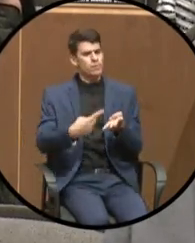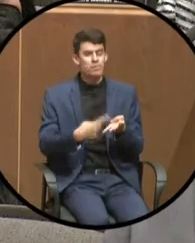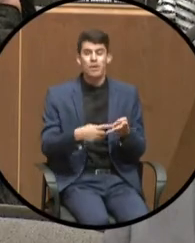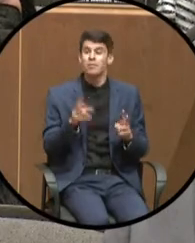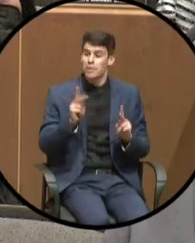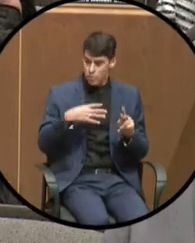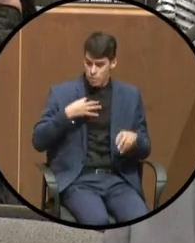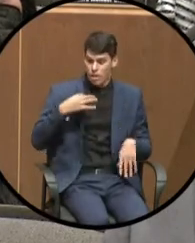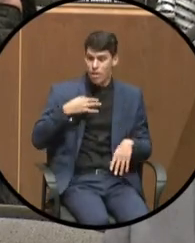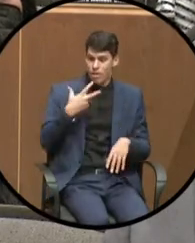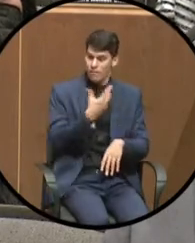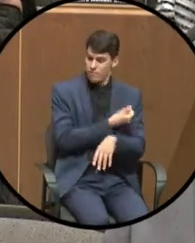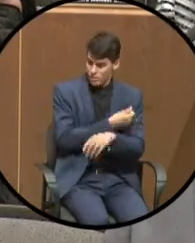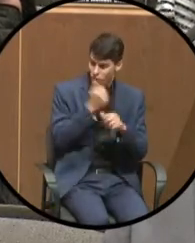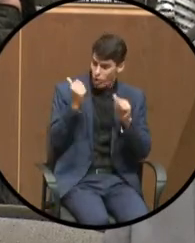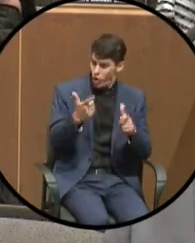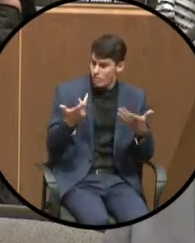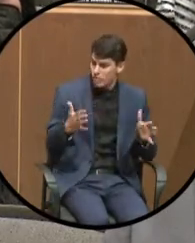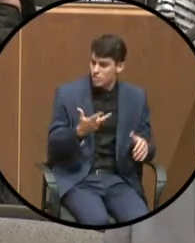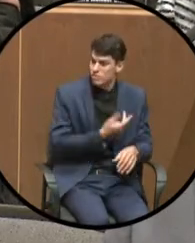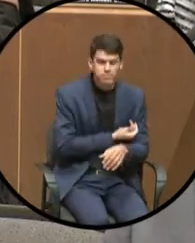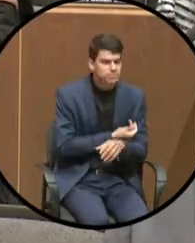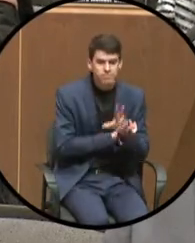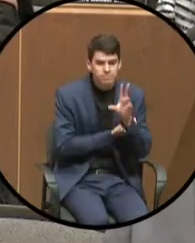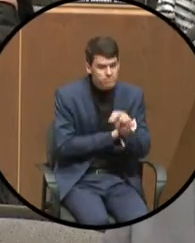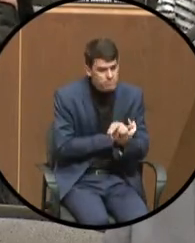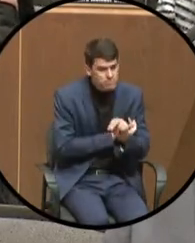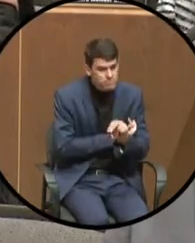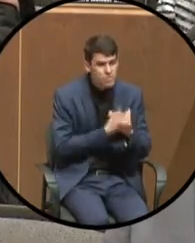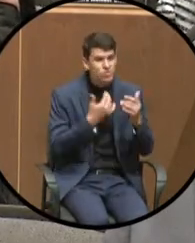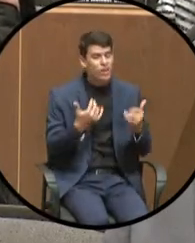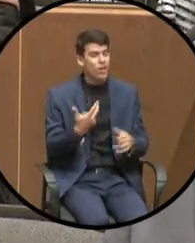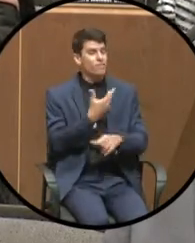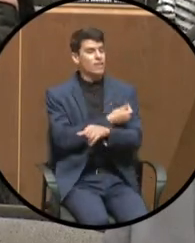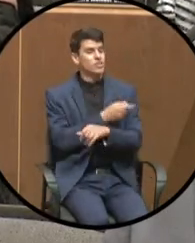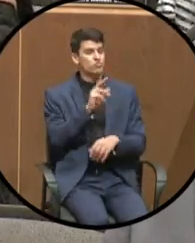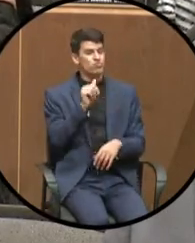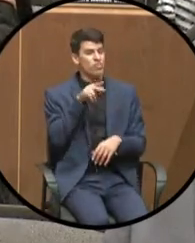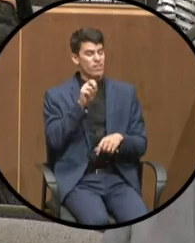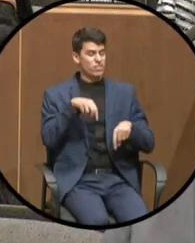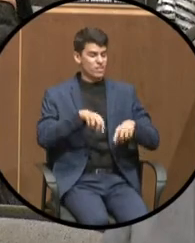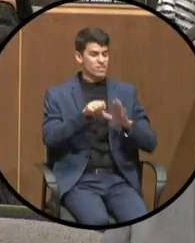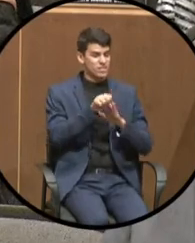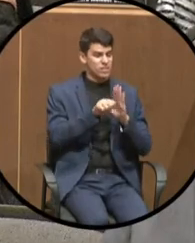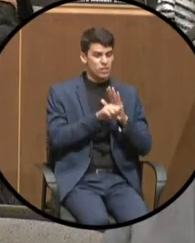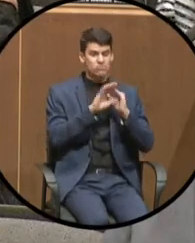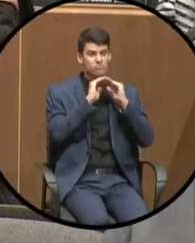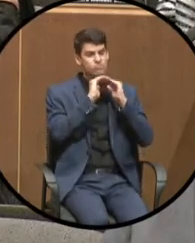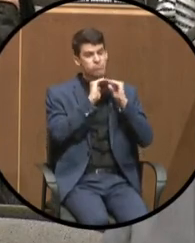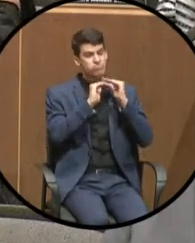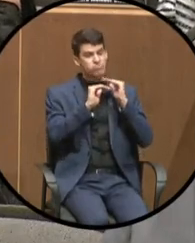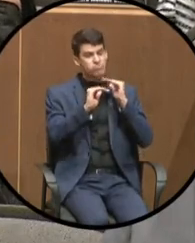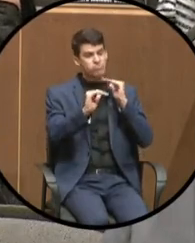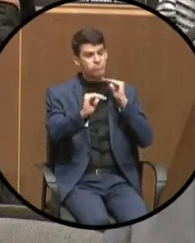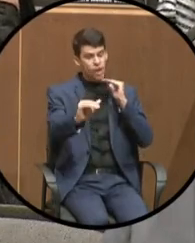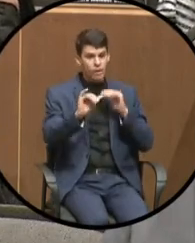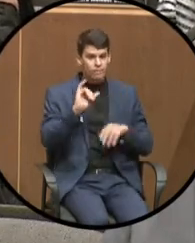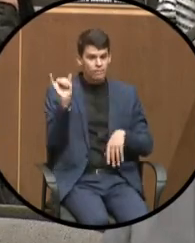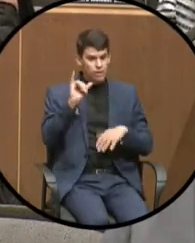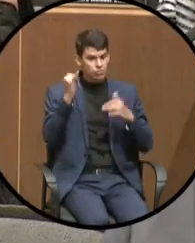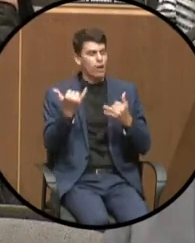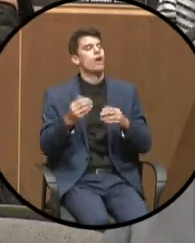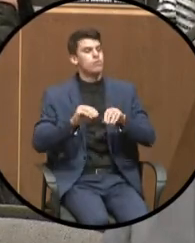for a vaccine gotten one? No. The vaccination rate in our state and country have stagnated, and infections have